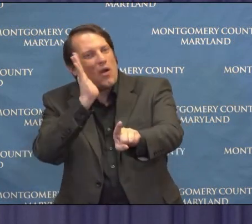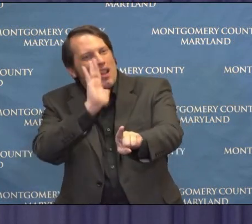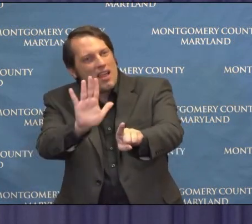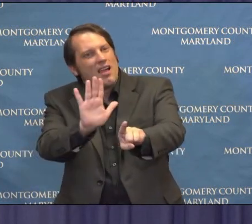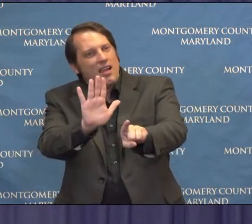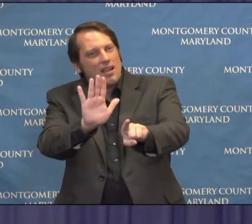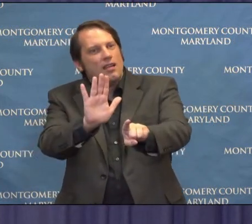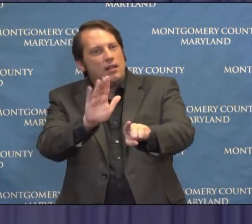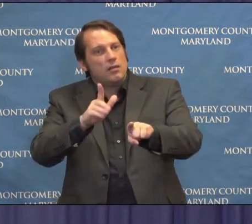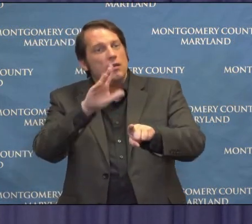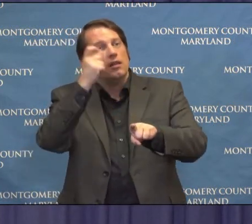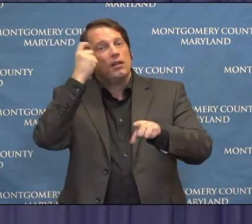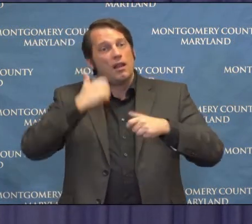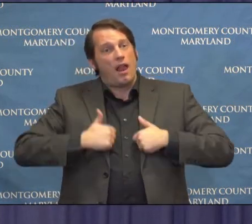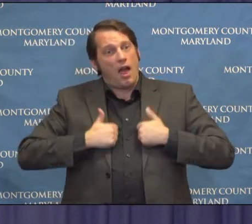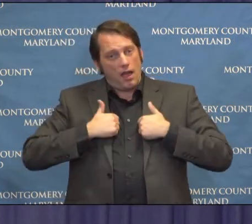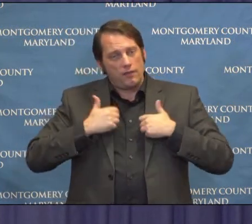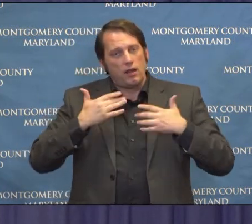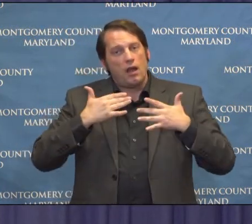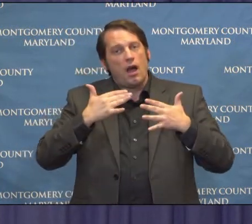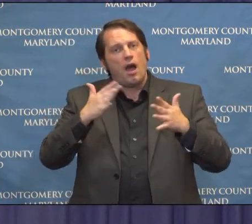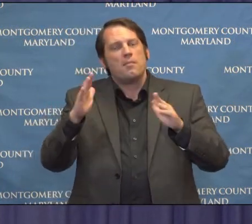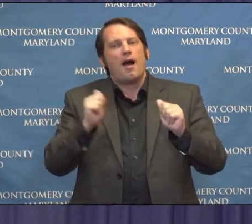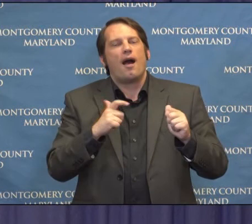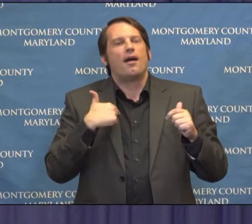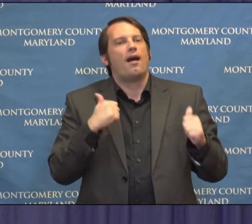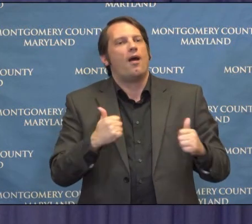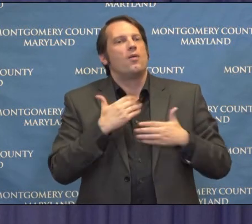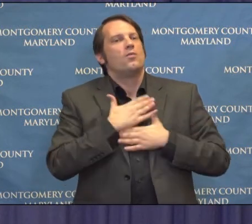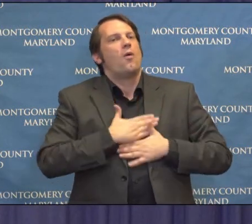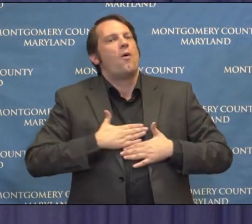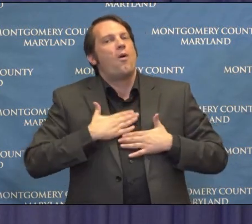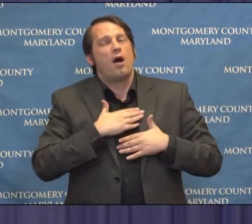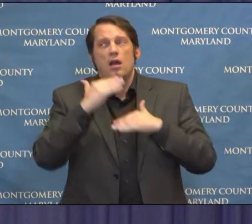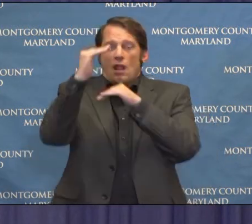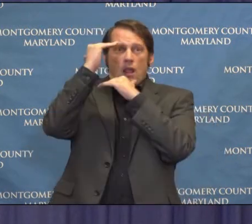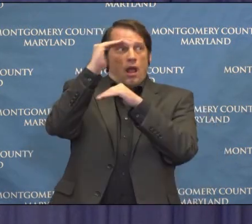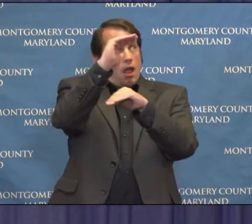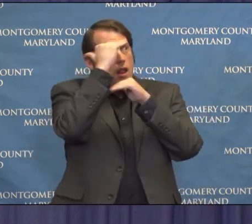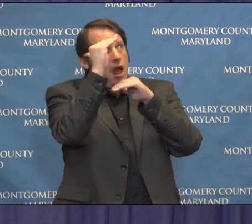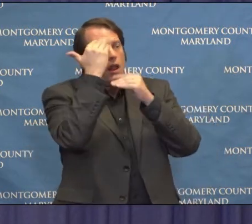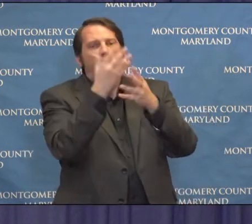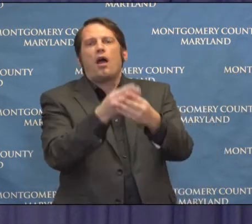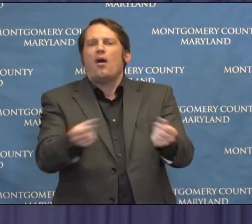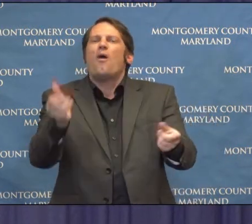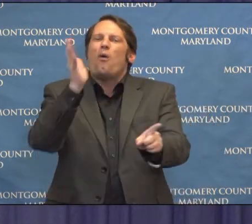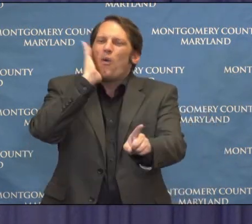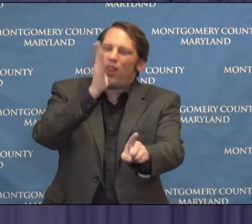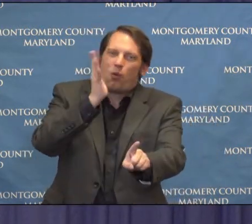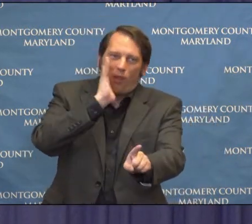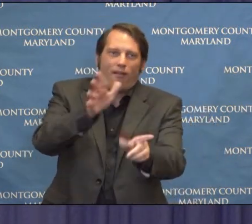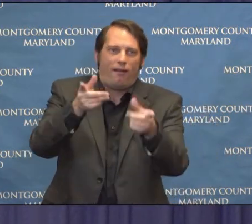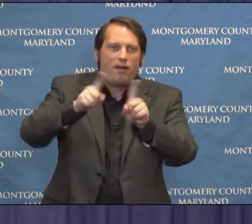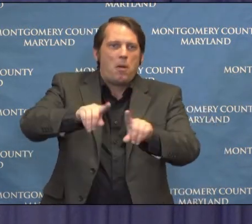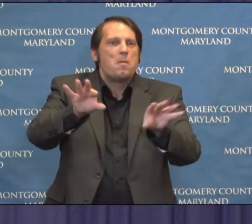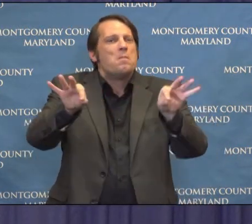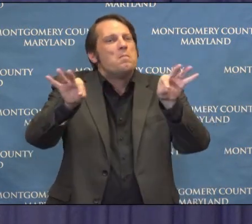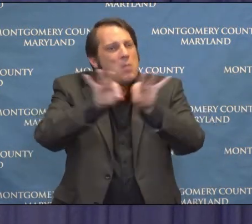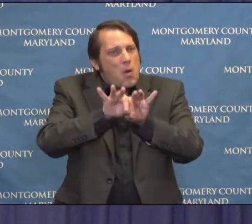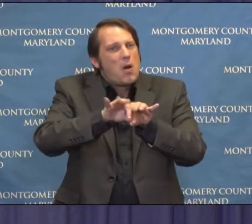even if there are some restrictions on them. But it's critical that we do get the economy going. And